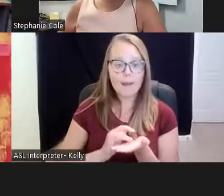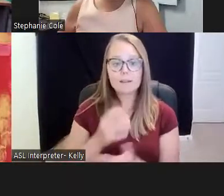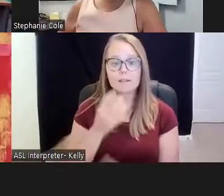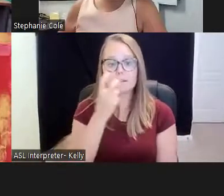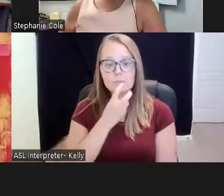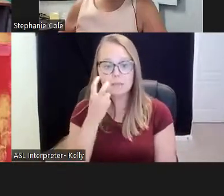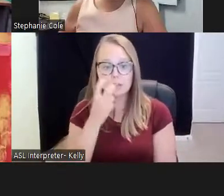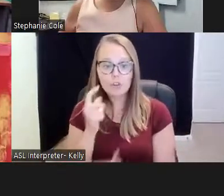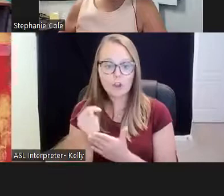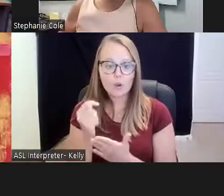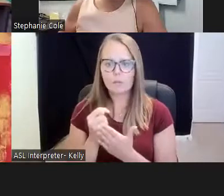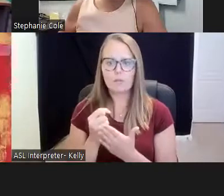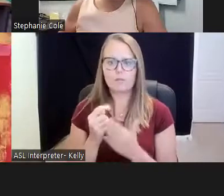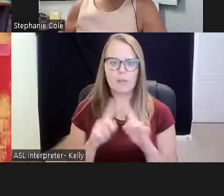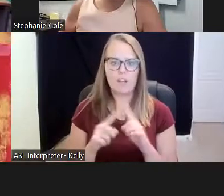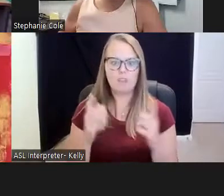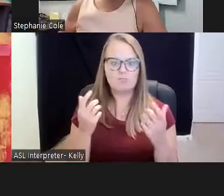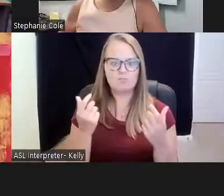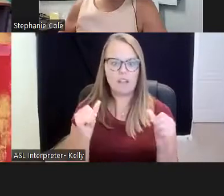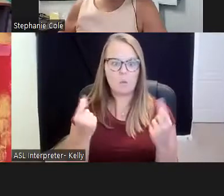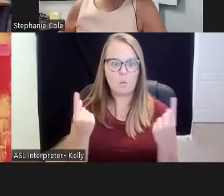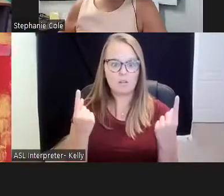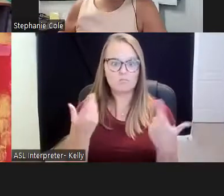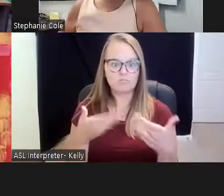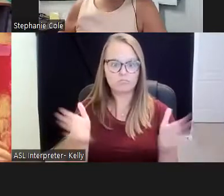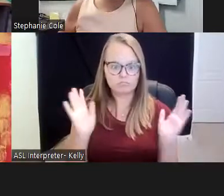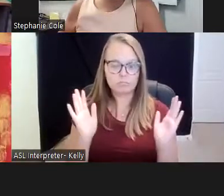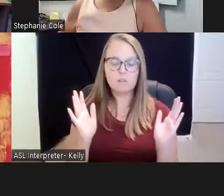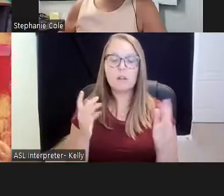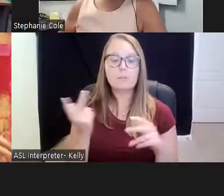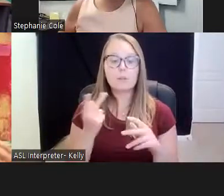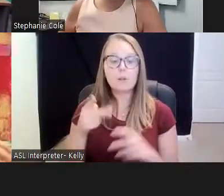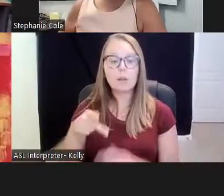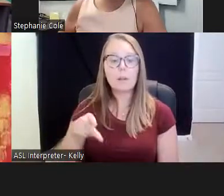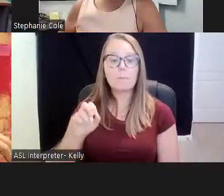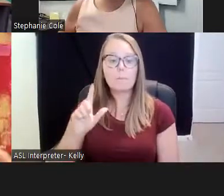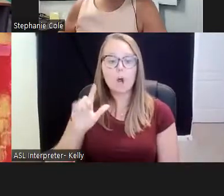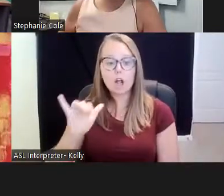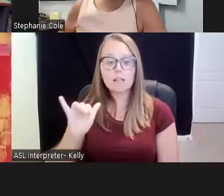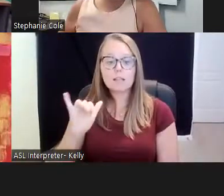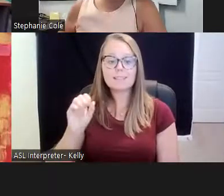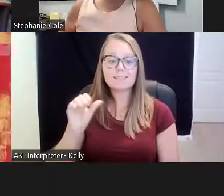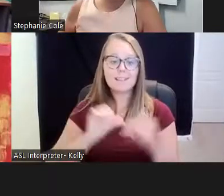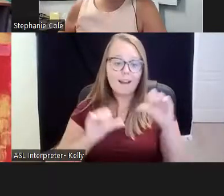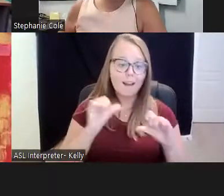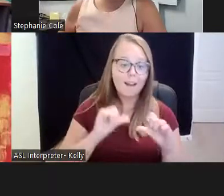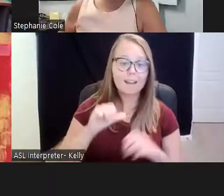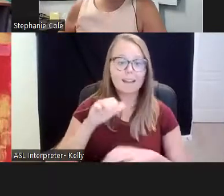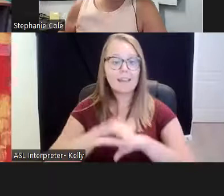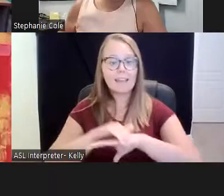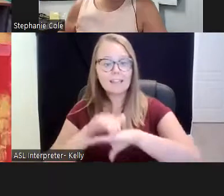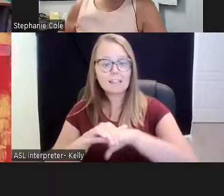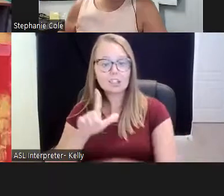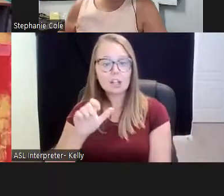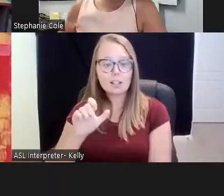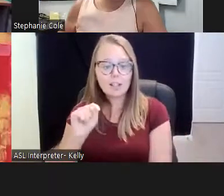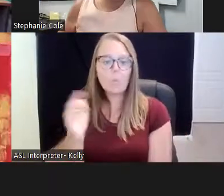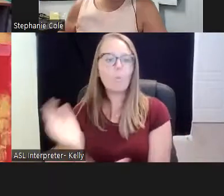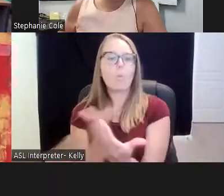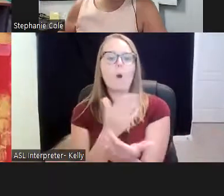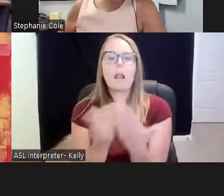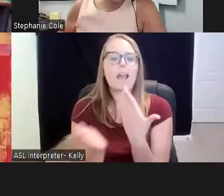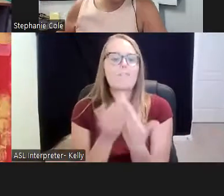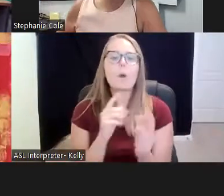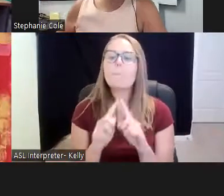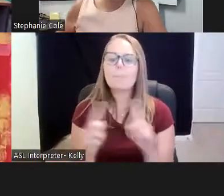anybody. So you get people in poli-sci and English lit or whatever they are going to be, but they become a